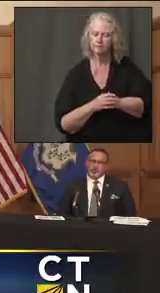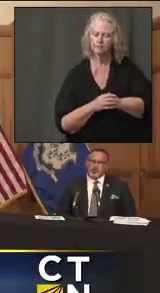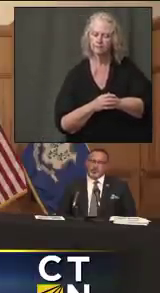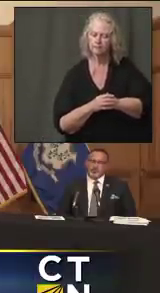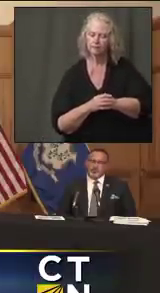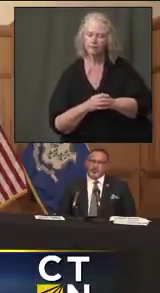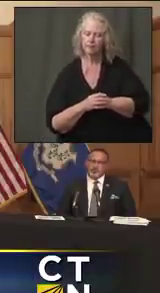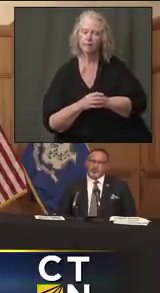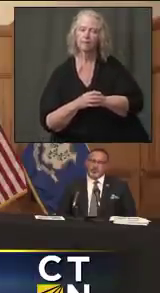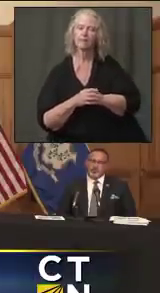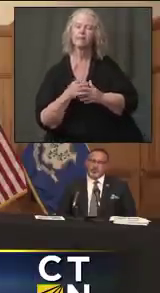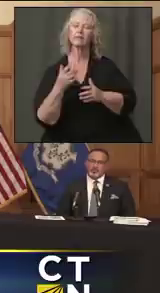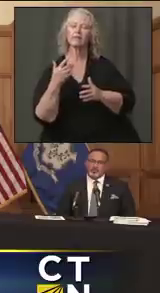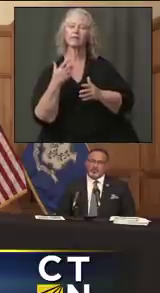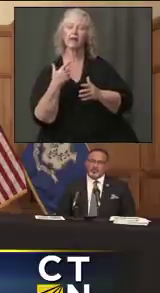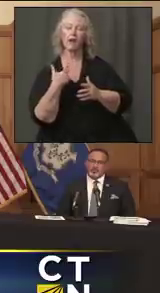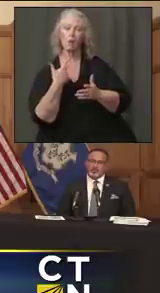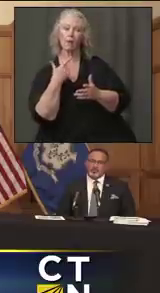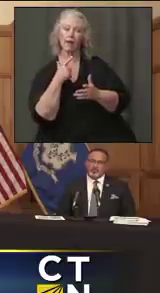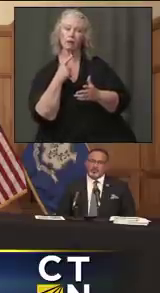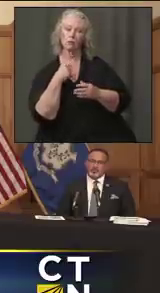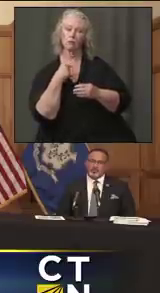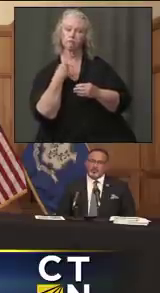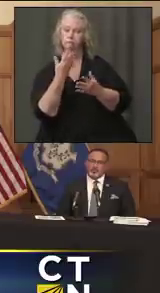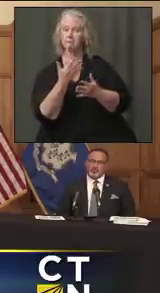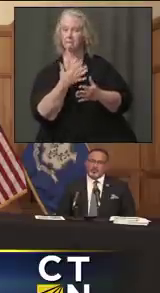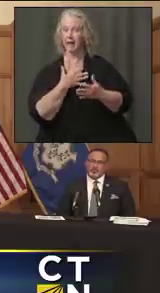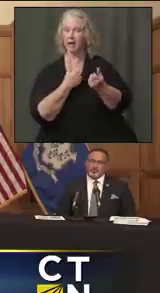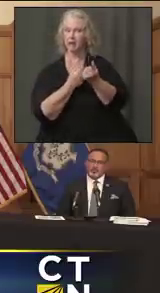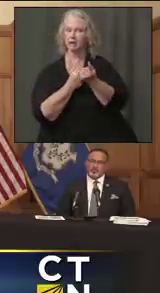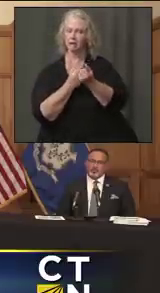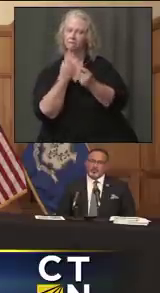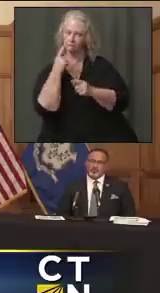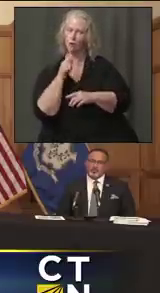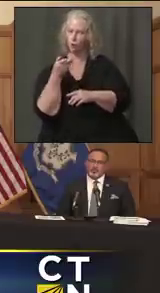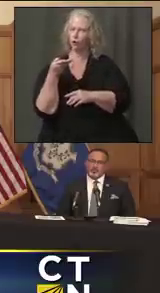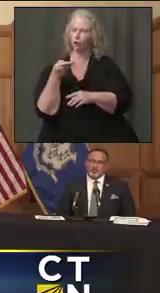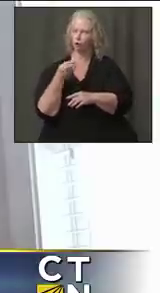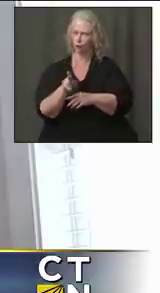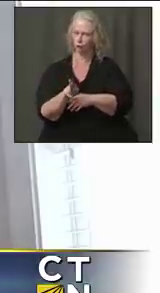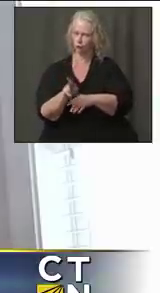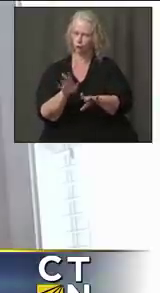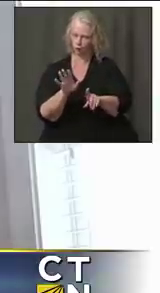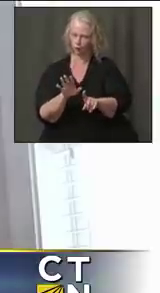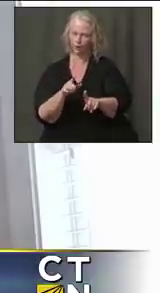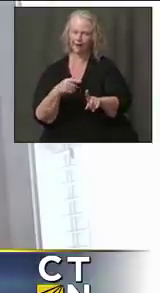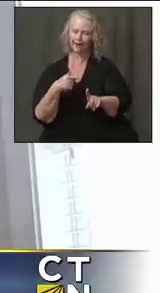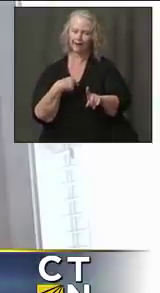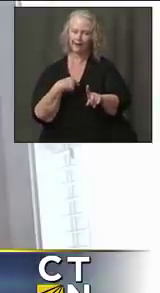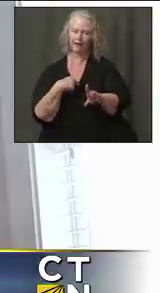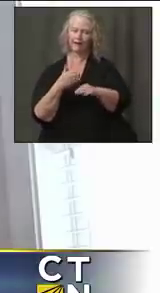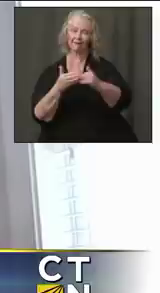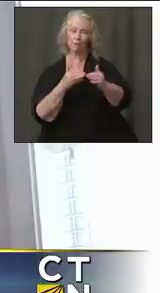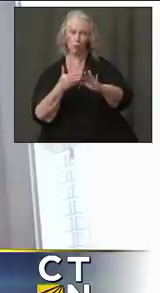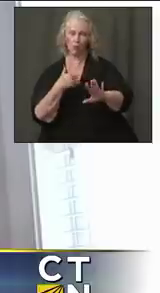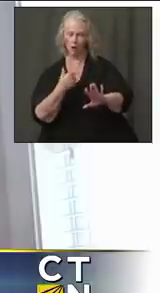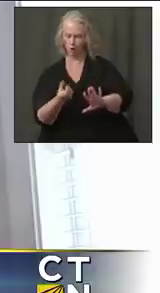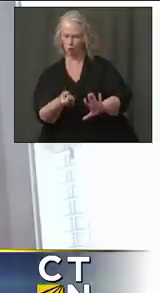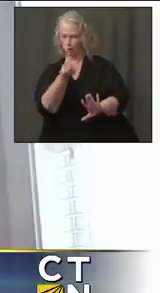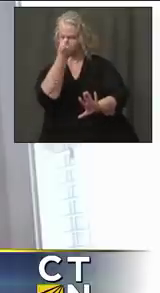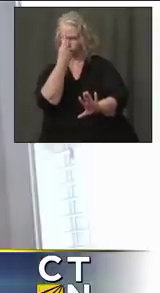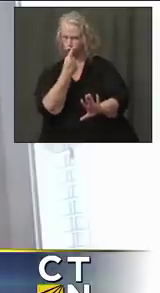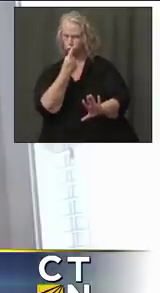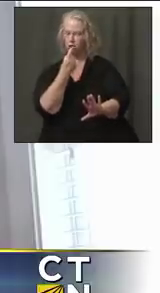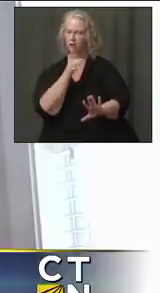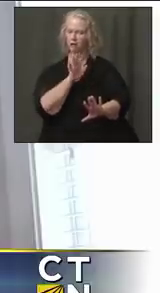I'd like to also voice my support for Barbara Cass. While I completely understand